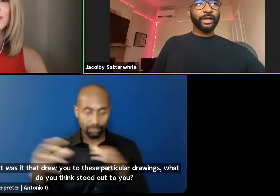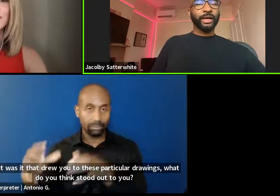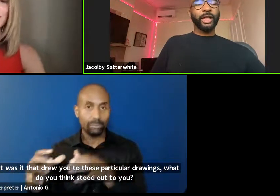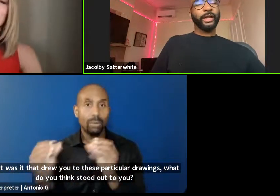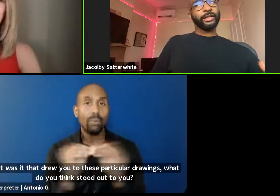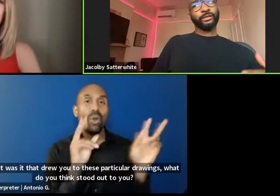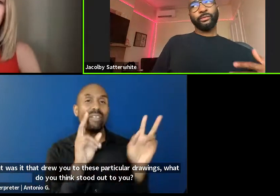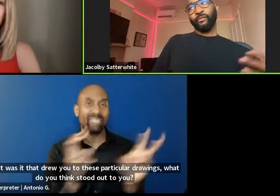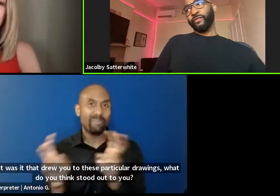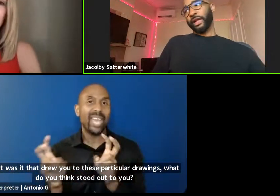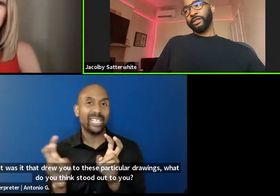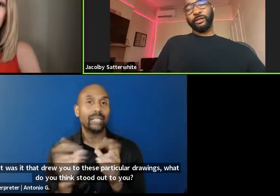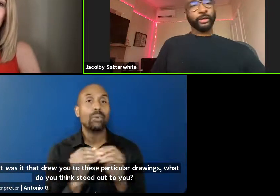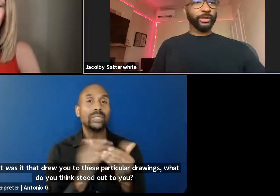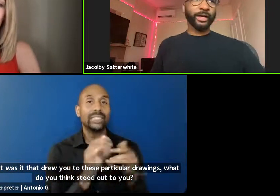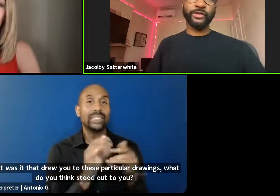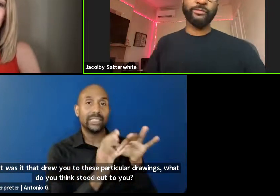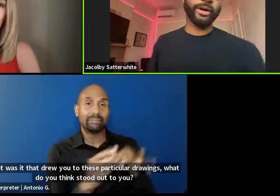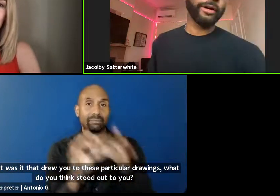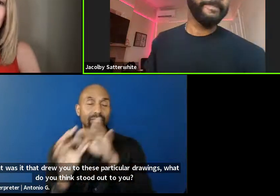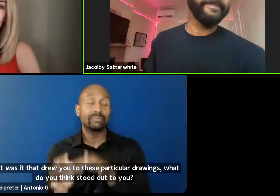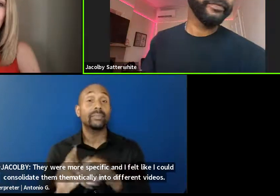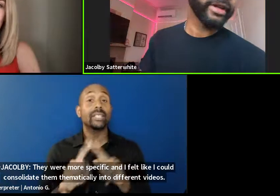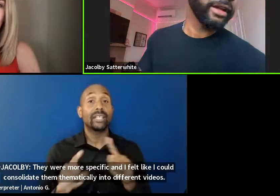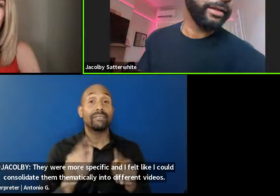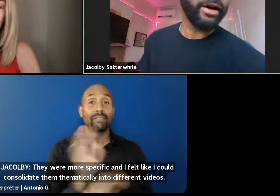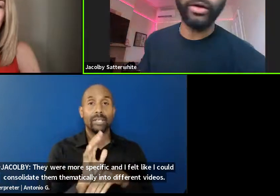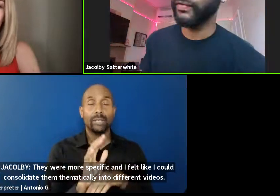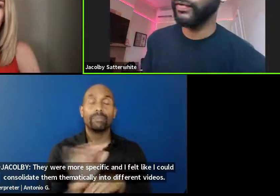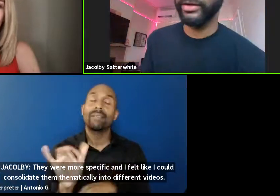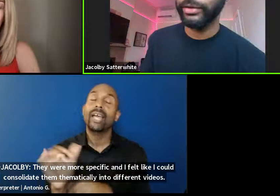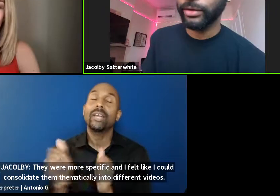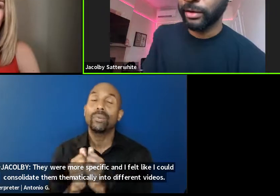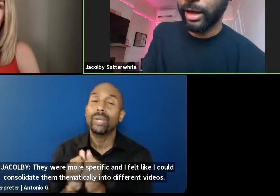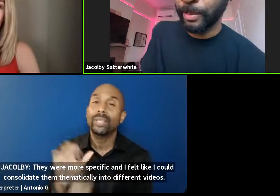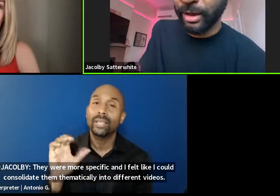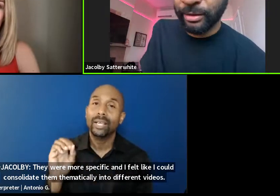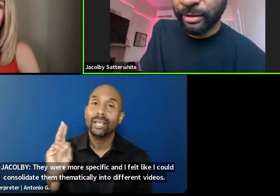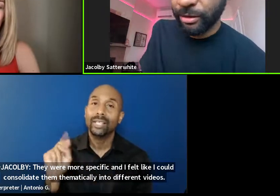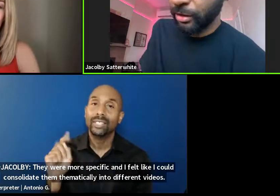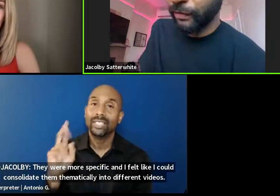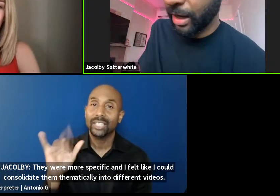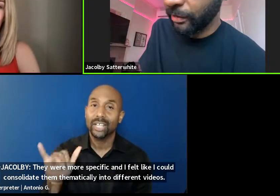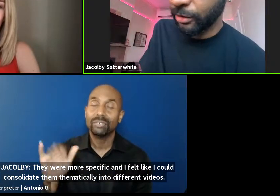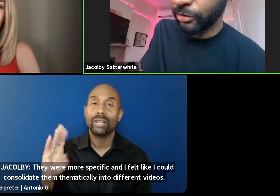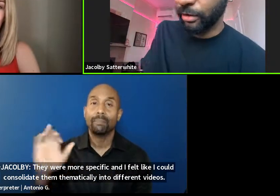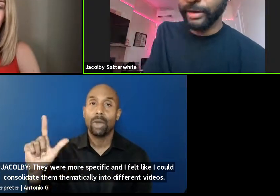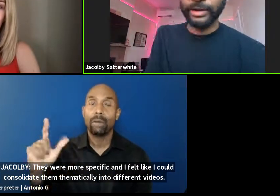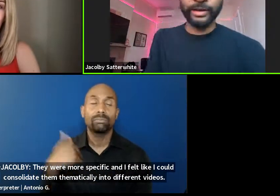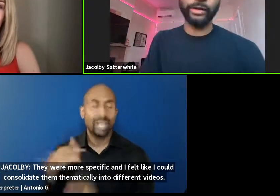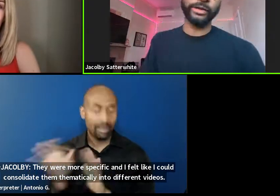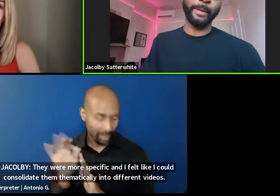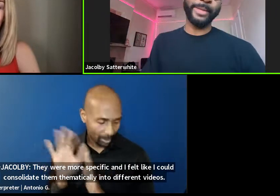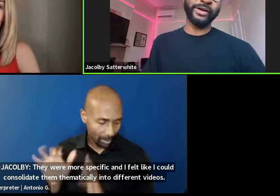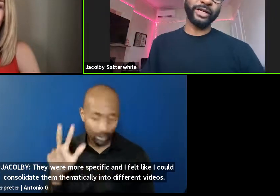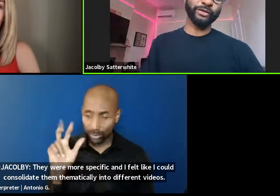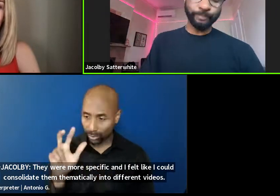videos. Mm-hmm. Like the, like with Country Ball, all those videos, I picked 35